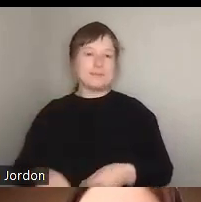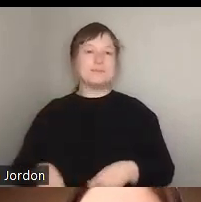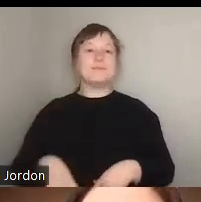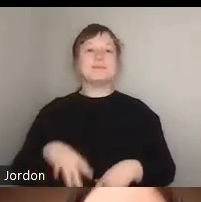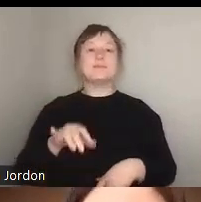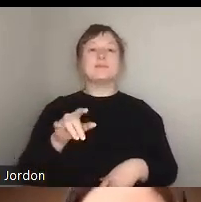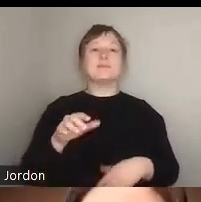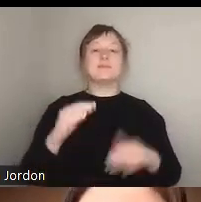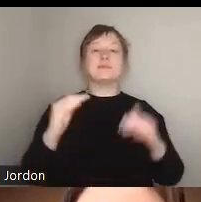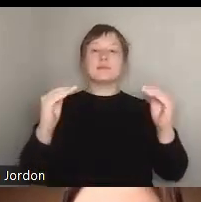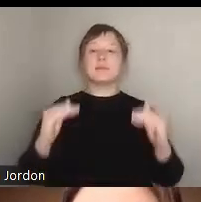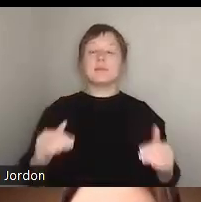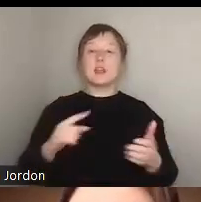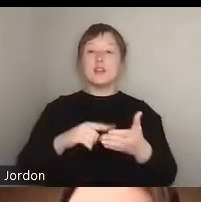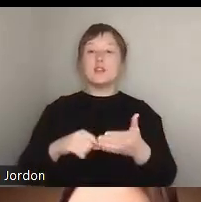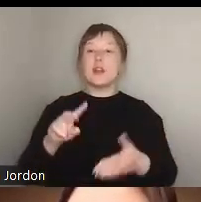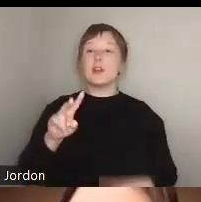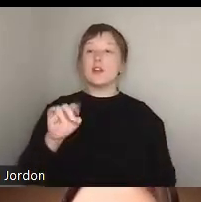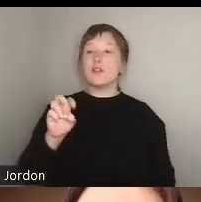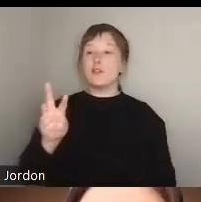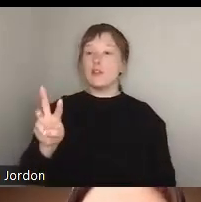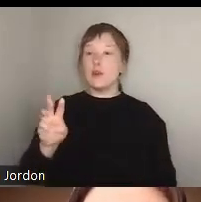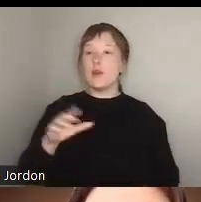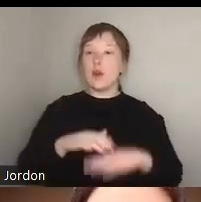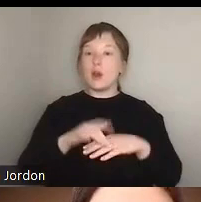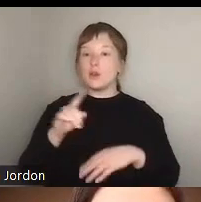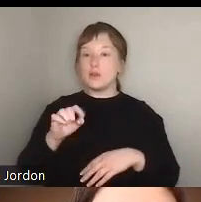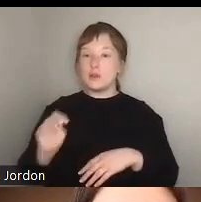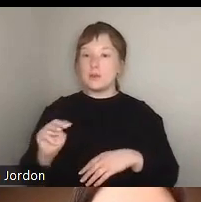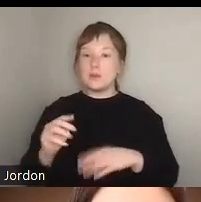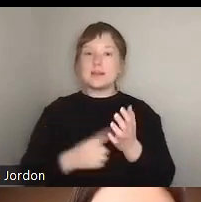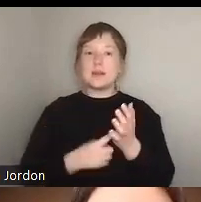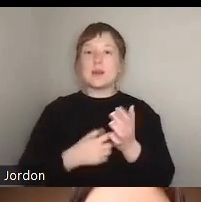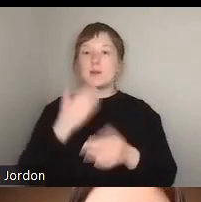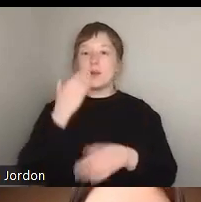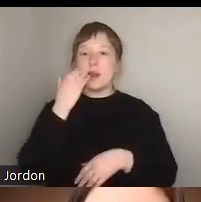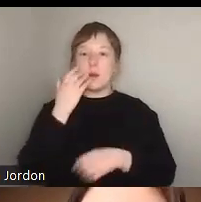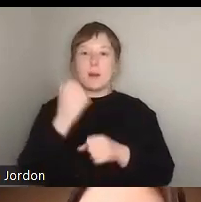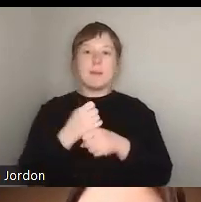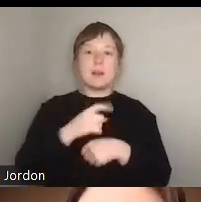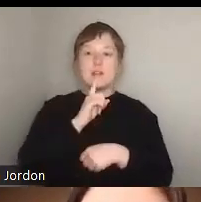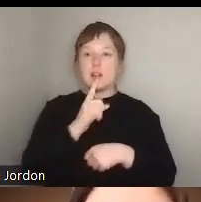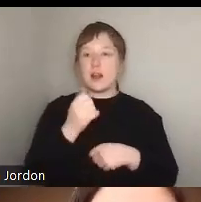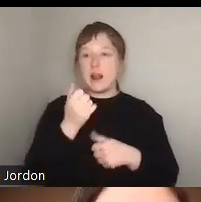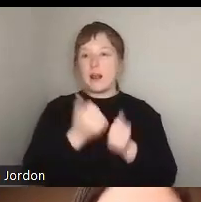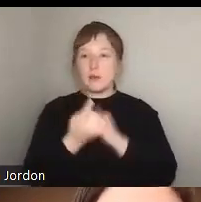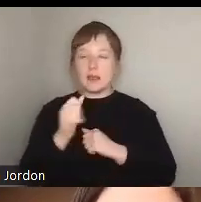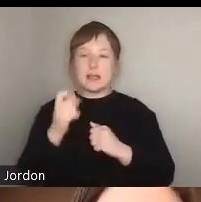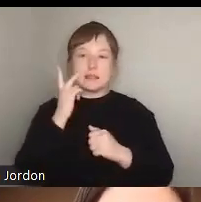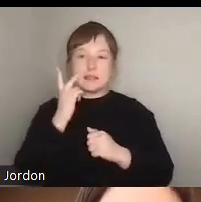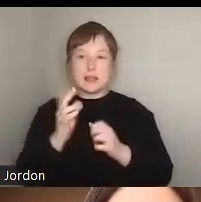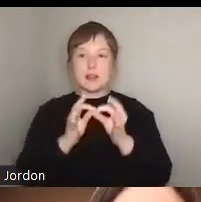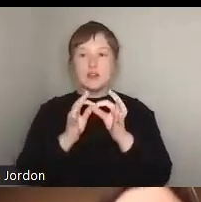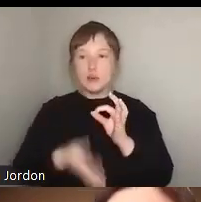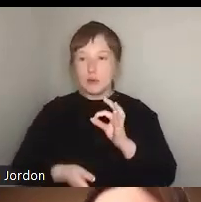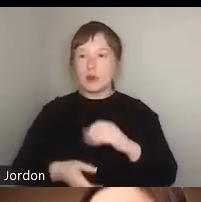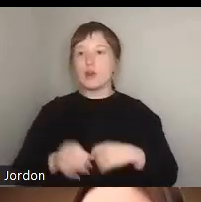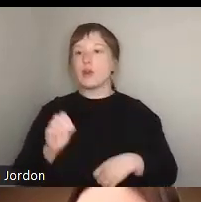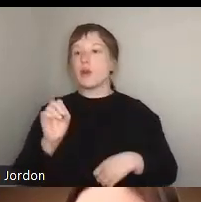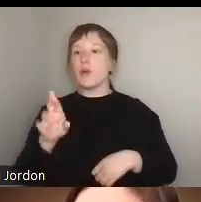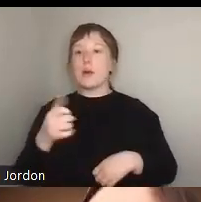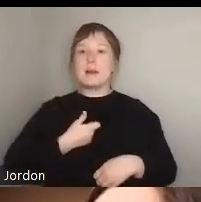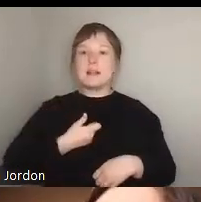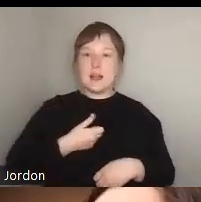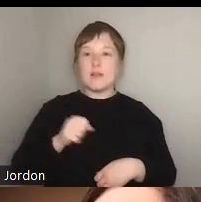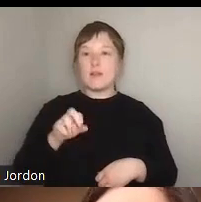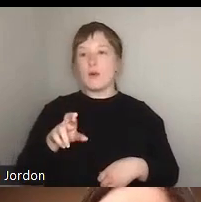Also check your view on Zoom. Sometimes we know we have difficulties making sure everyone can see the interpreter or myself,